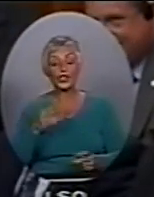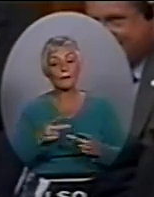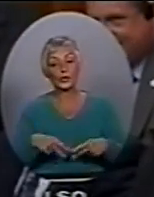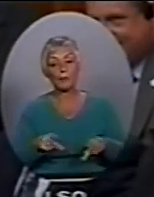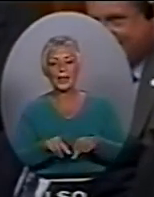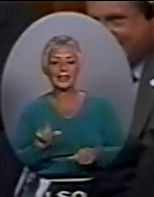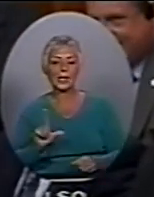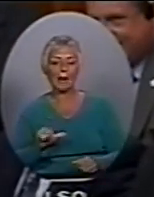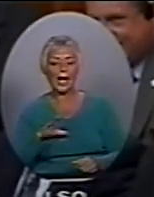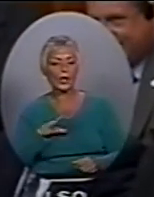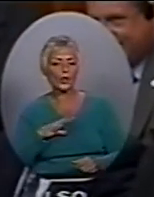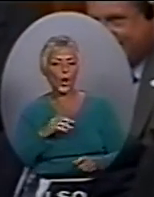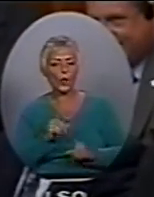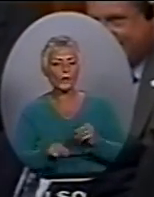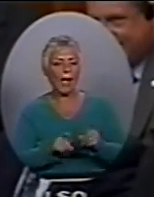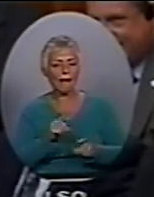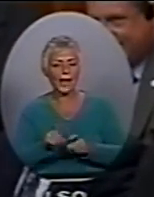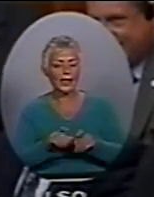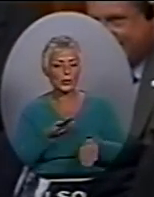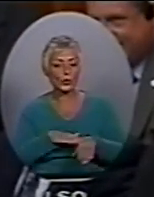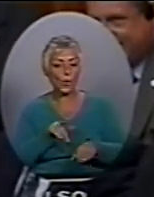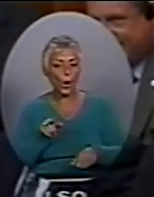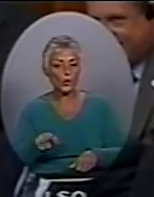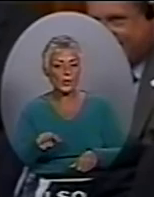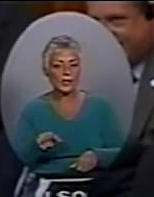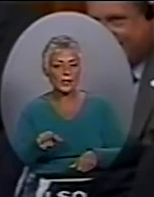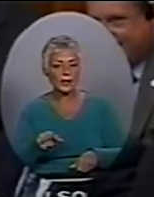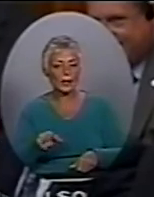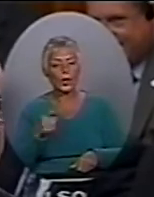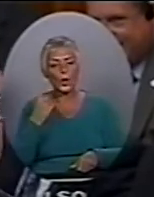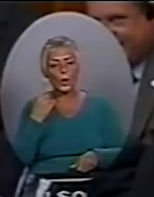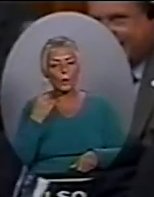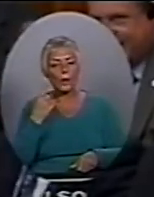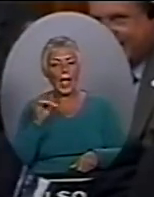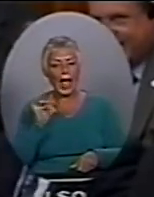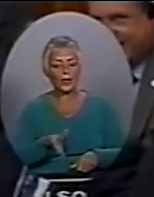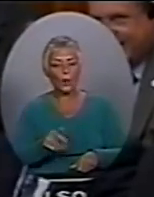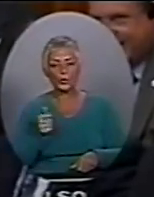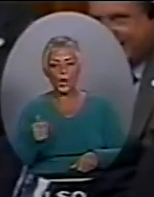the NDP being investigated for not listening to an RCMP officer? And is the leader of the